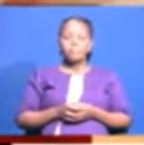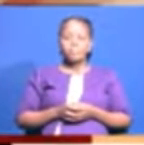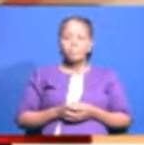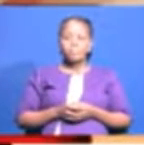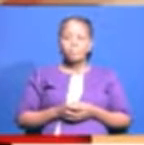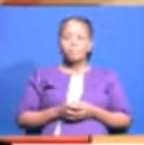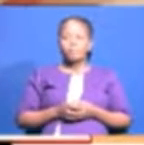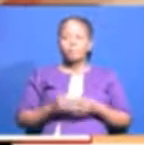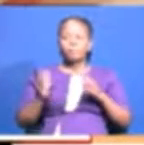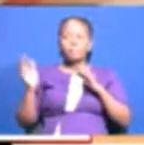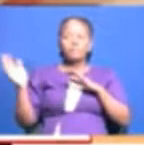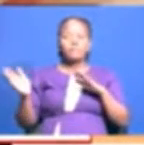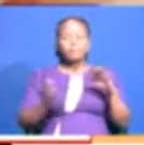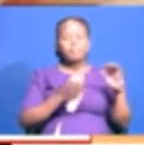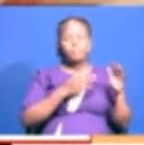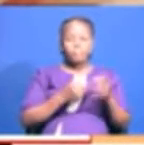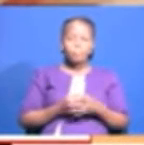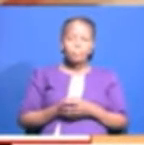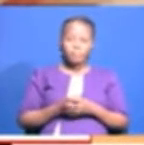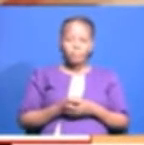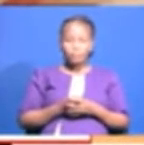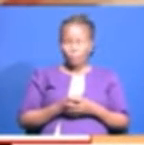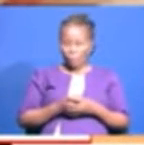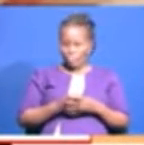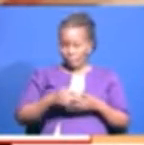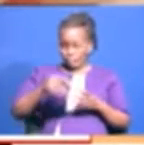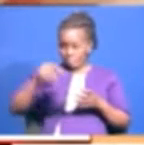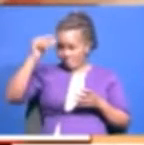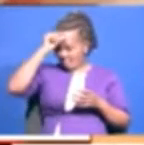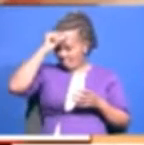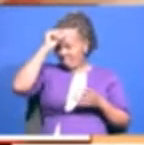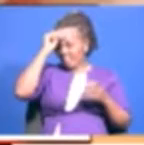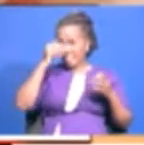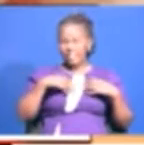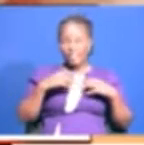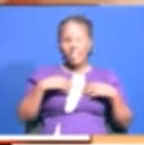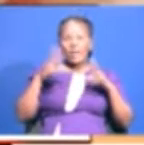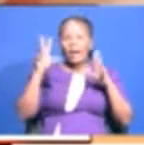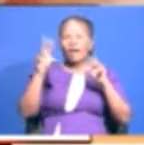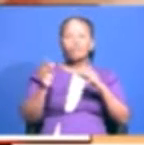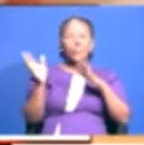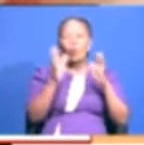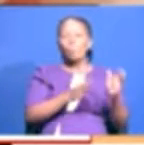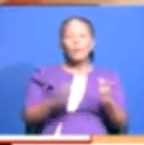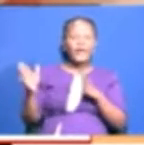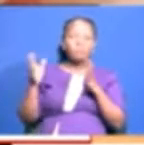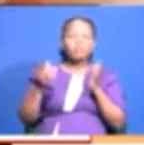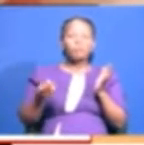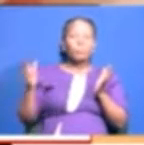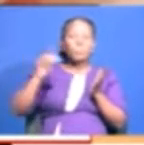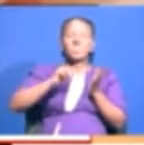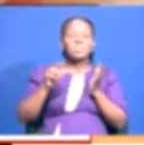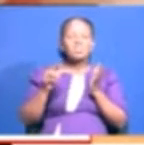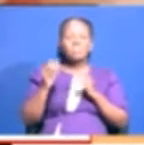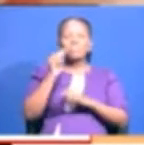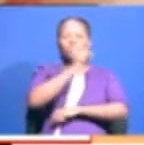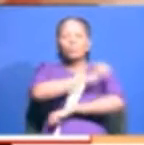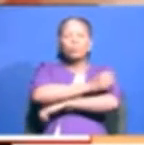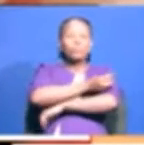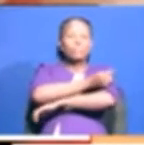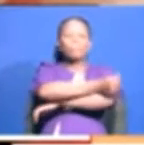And on matters education, the government has no intention of increasing the education capitation allocation, which currently stands